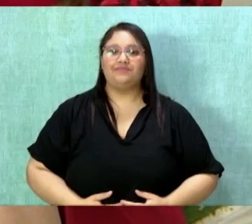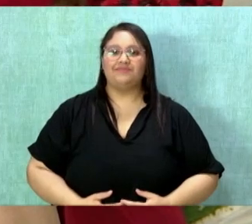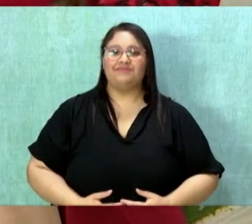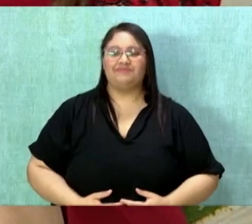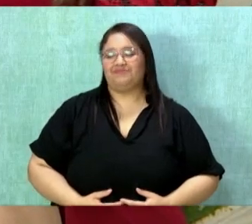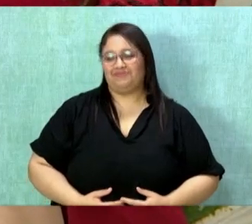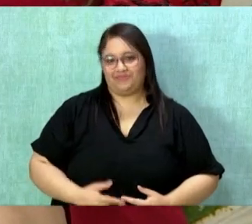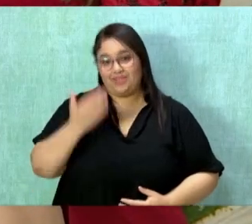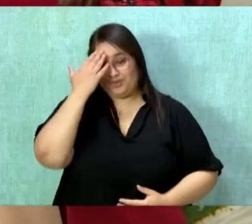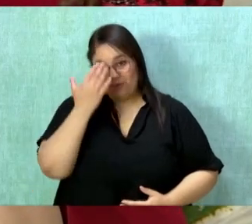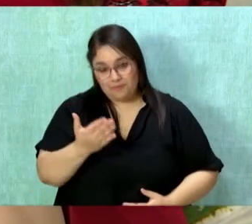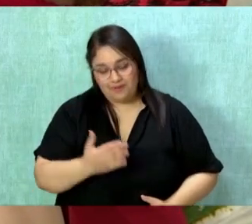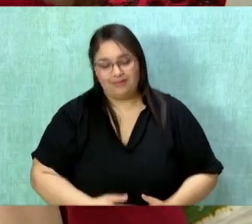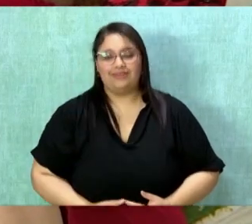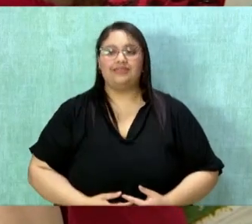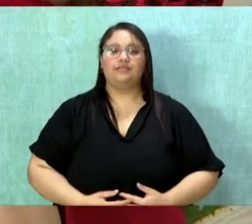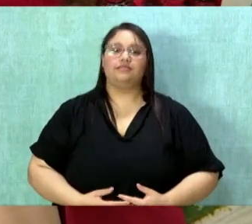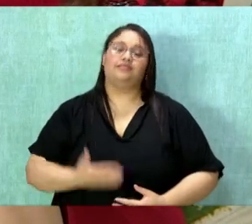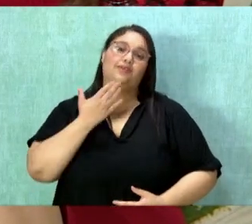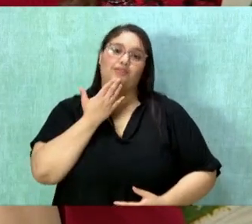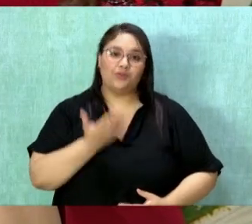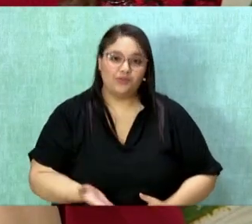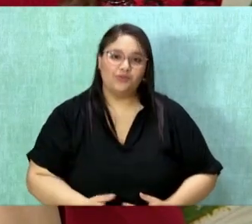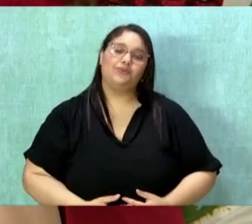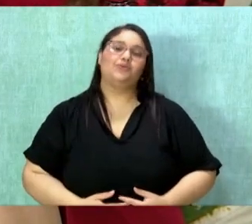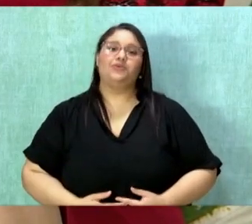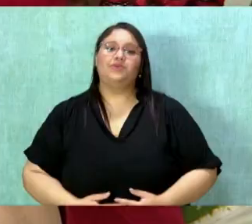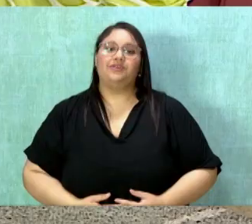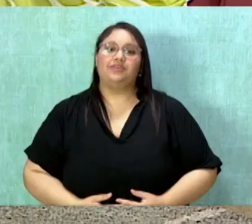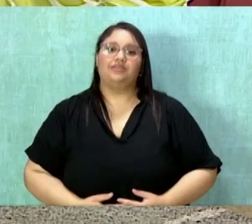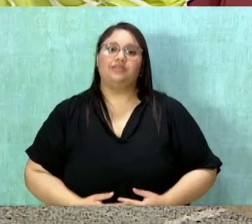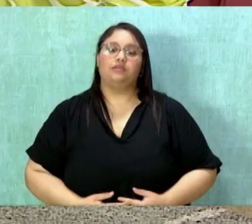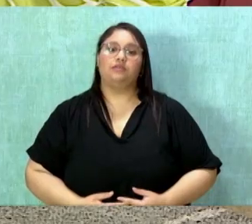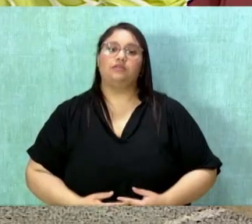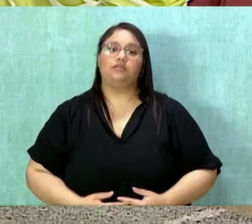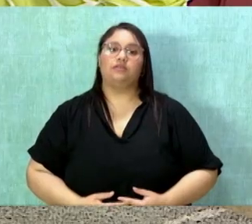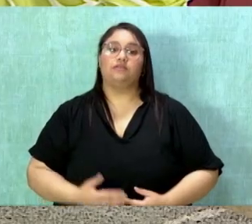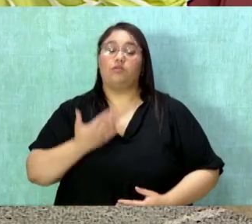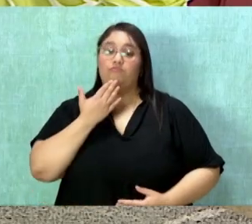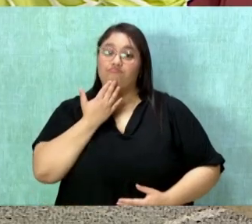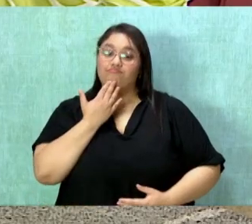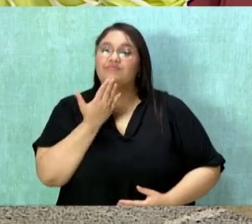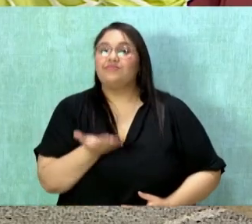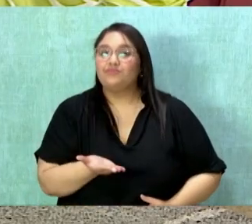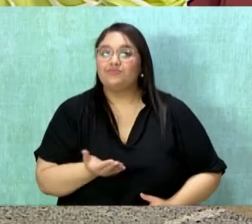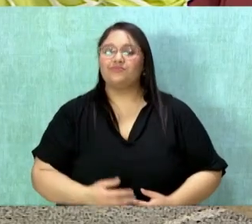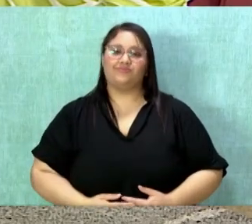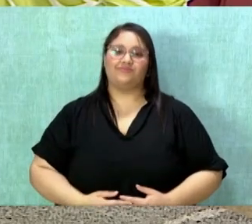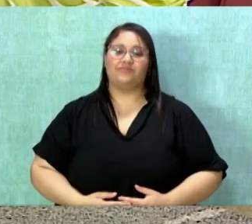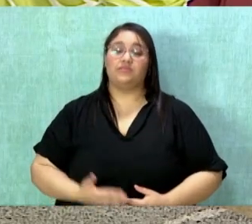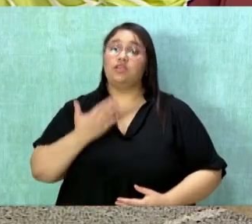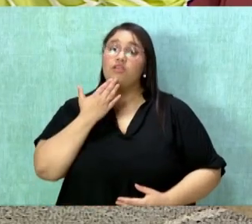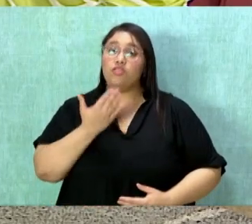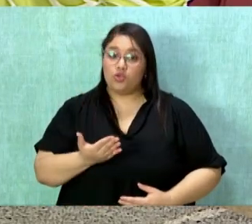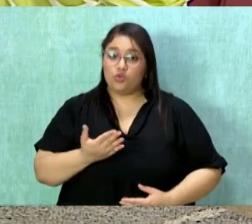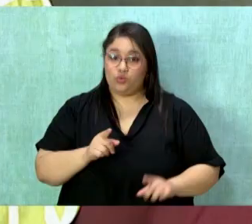goodbye. Goodbye. Goodbye. Okay. Thank you. Thank you. So from the chin, put the hand. Thank you. Thank you. And thank you is one